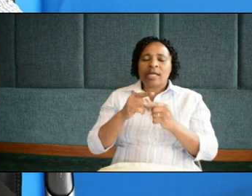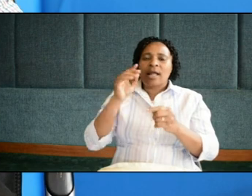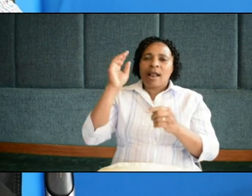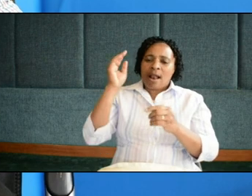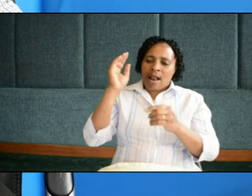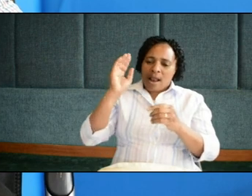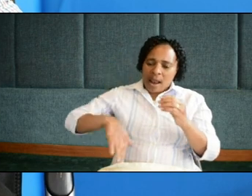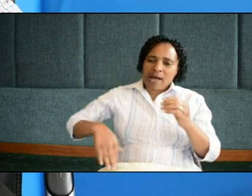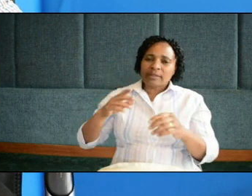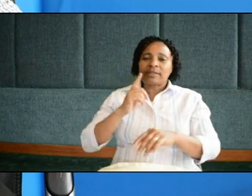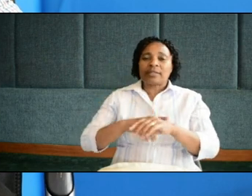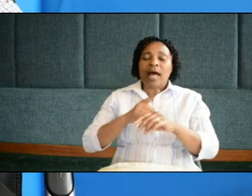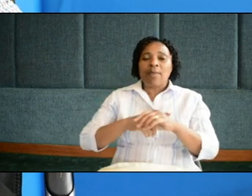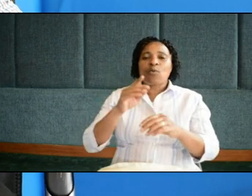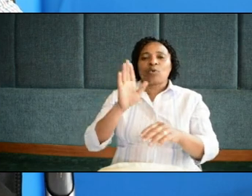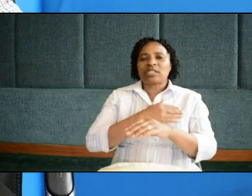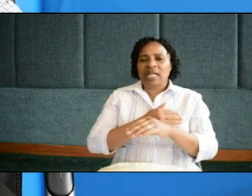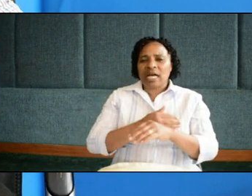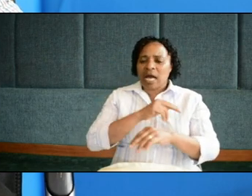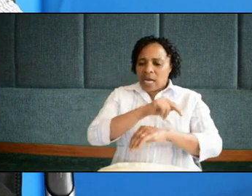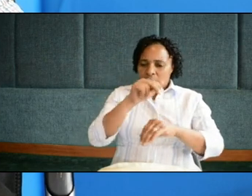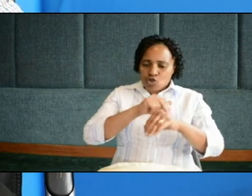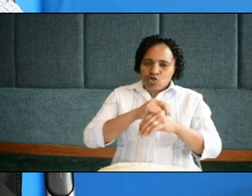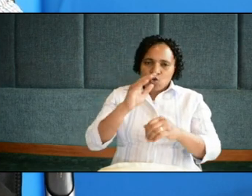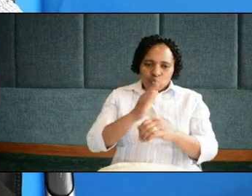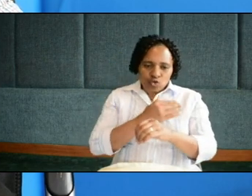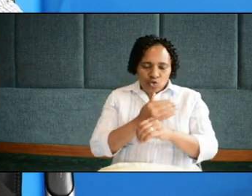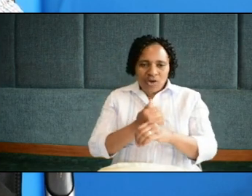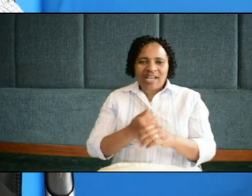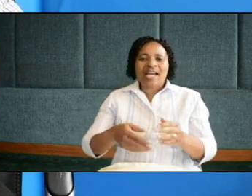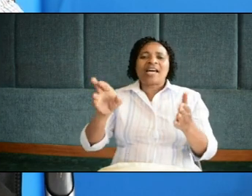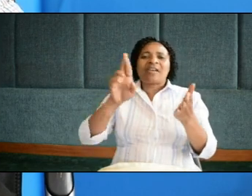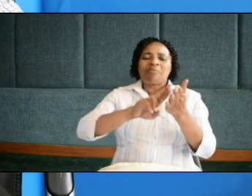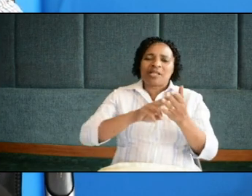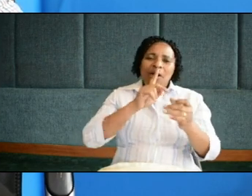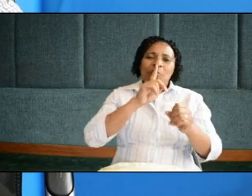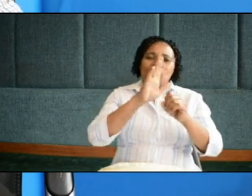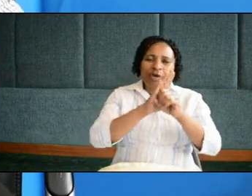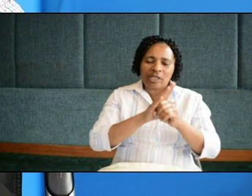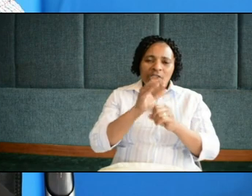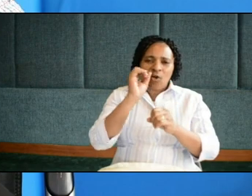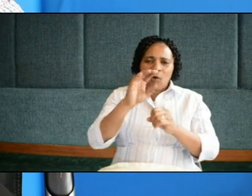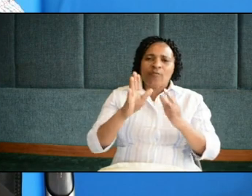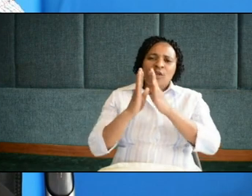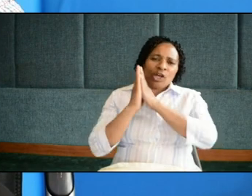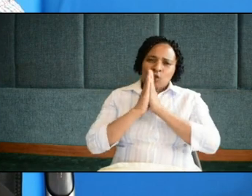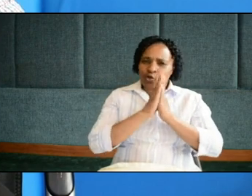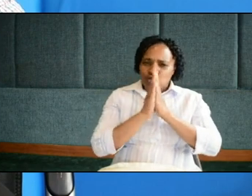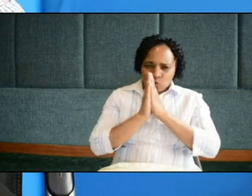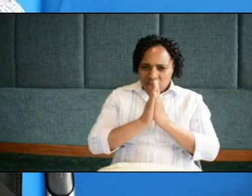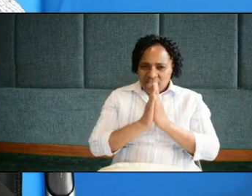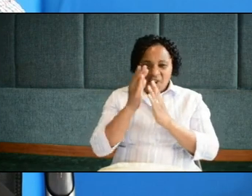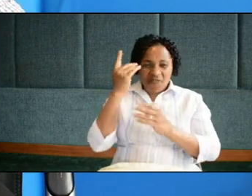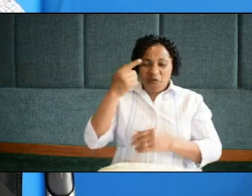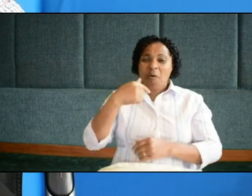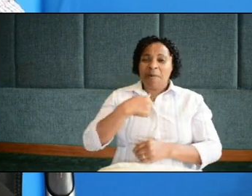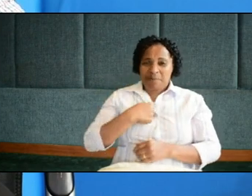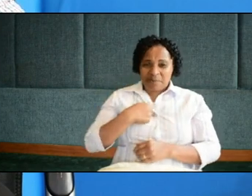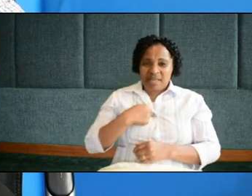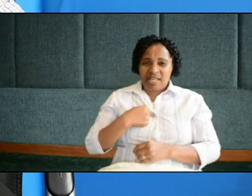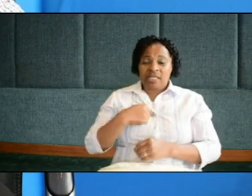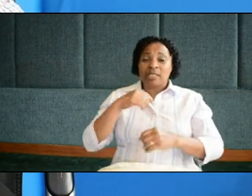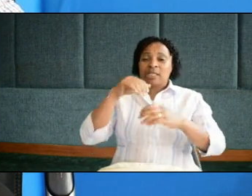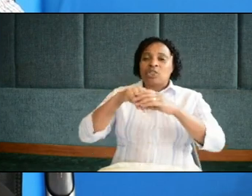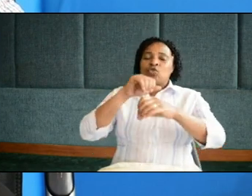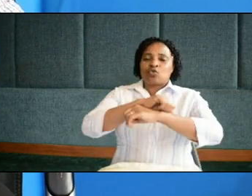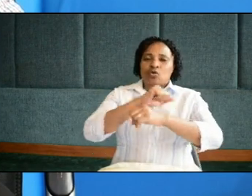time we sang a national anthem or repeated a pledge of allegiance? For me, it was when I was in school before